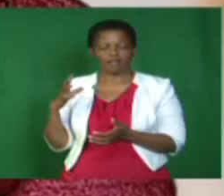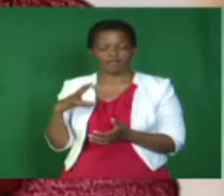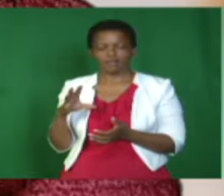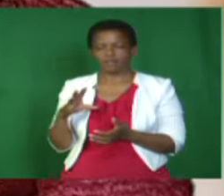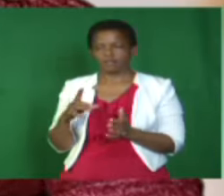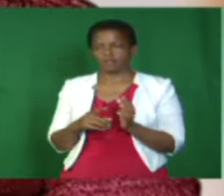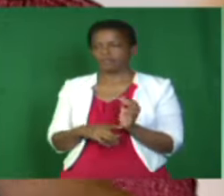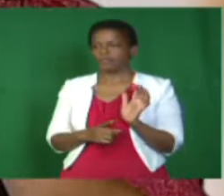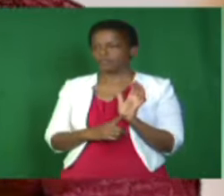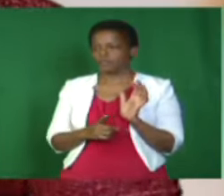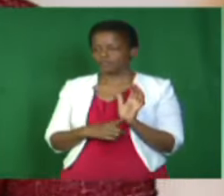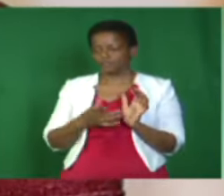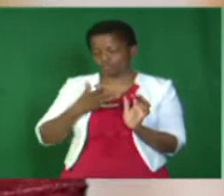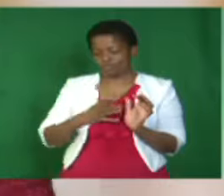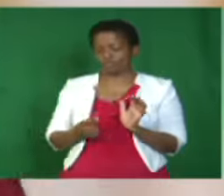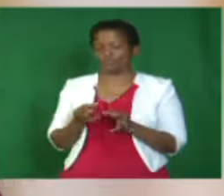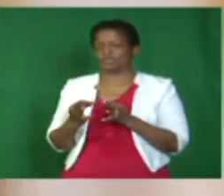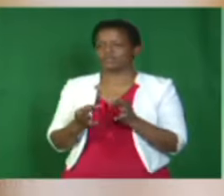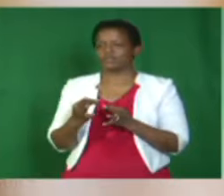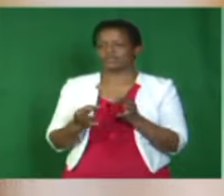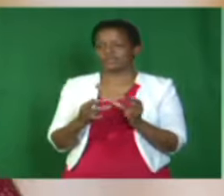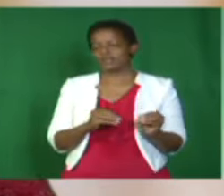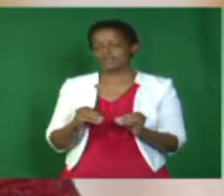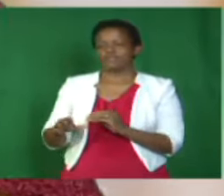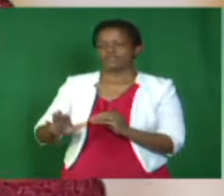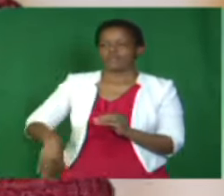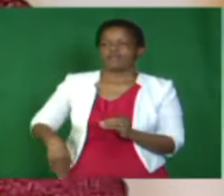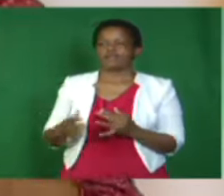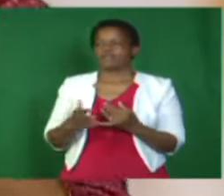sure that you've understood. Then we will move to the last part of our lesson,